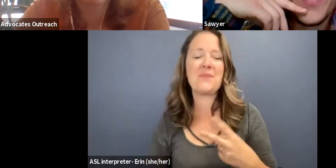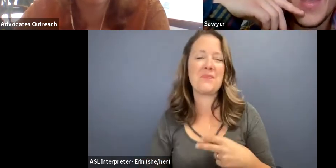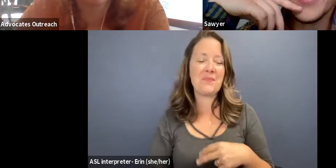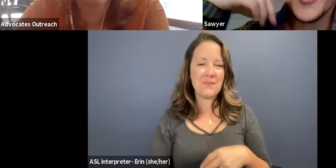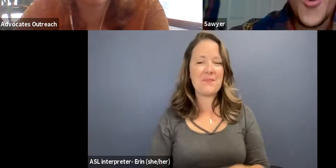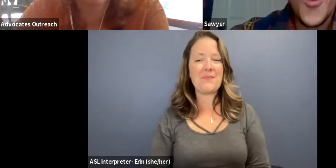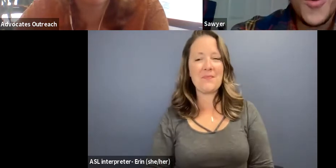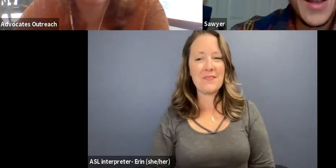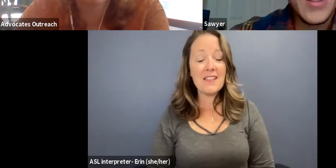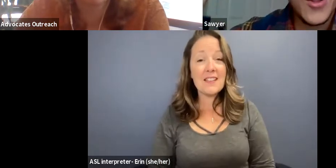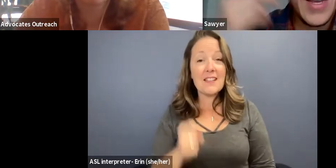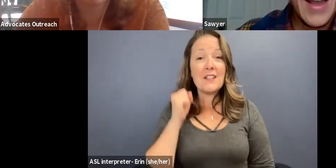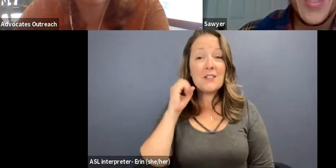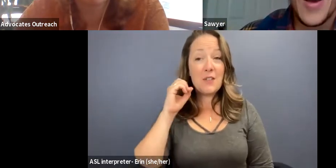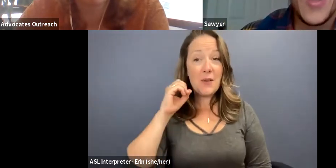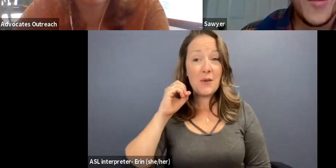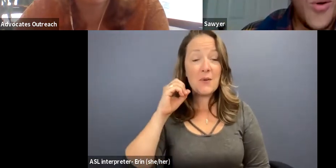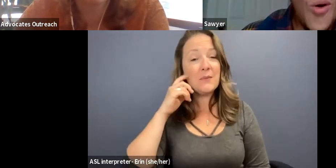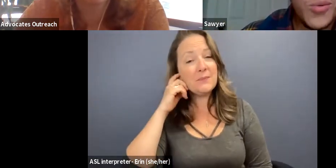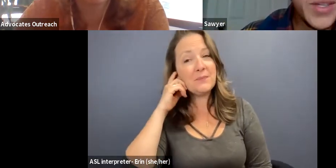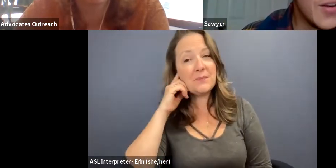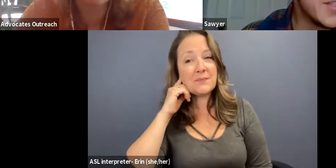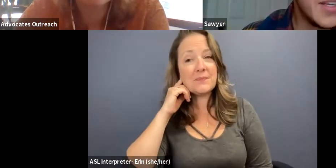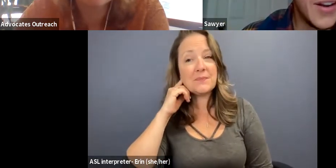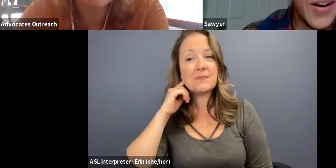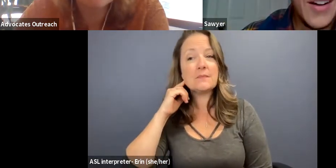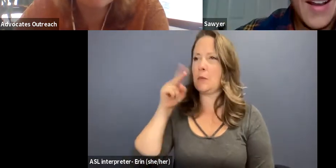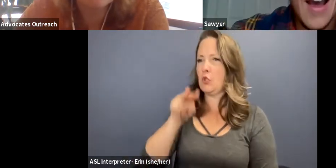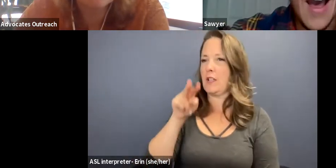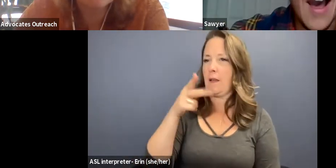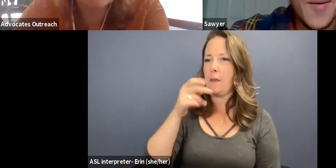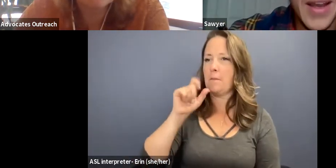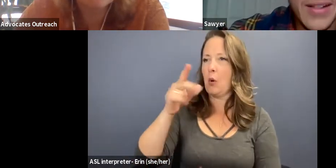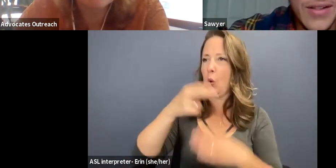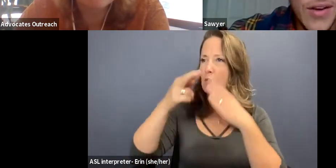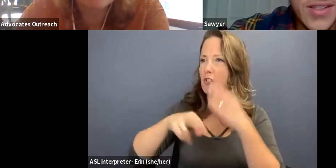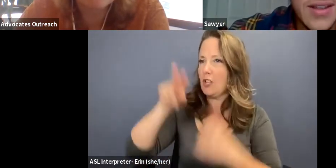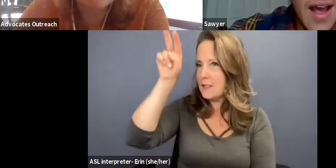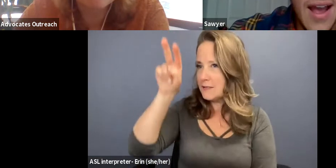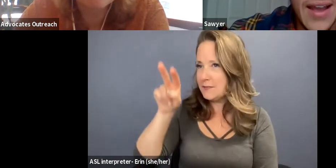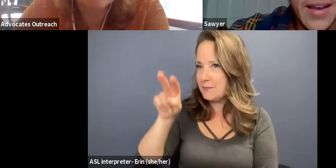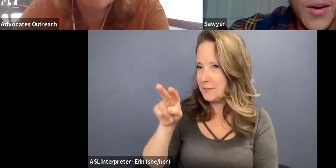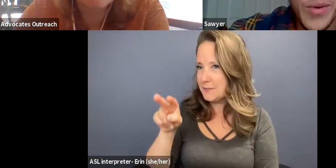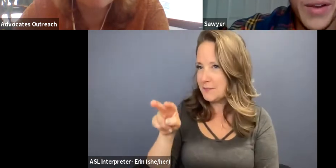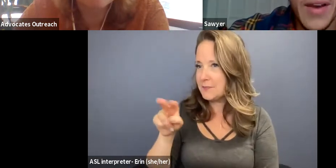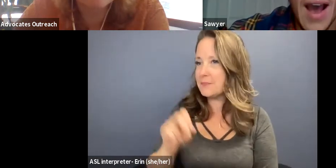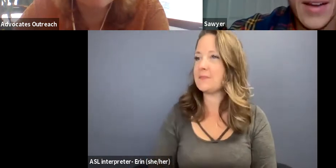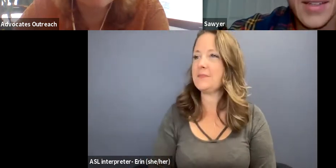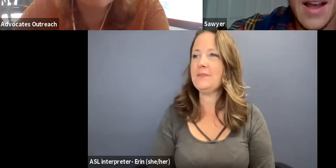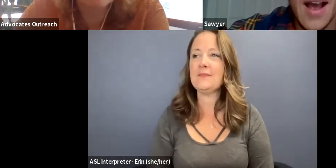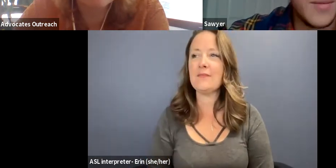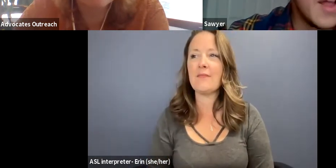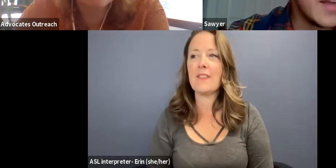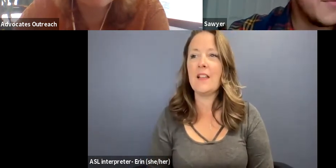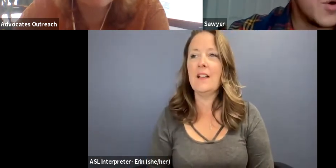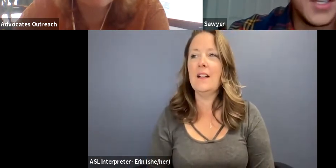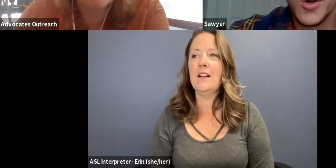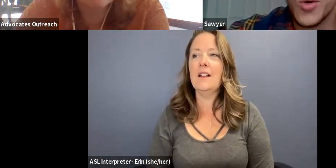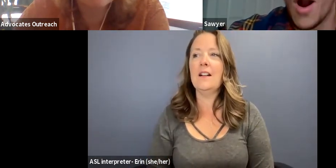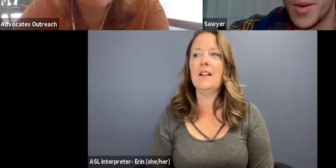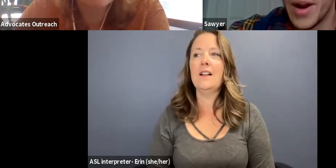know, and I did, but it's also amazing to see people joining from all over the country and even like overseas,